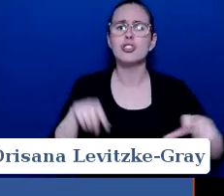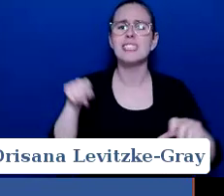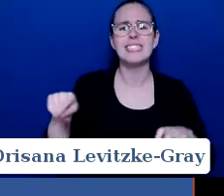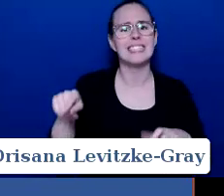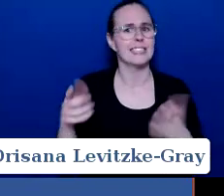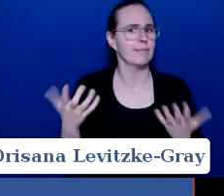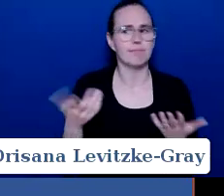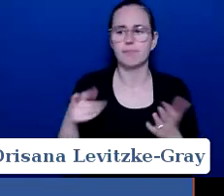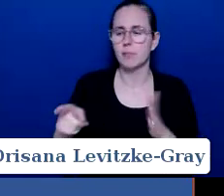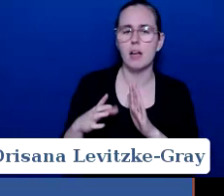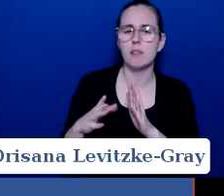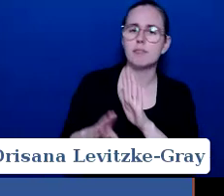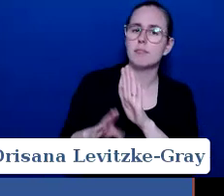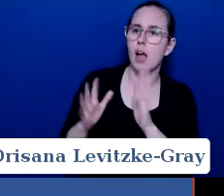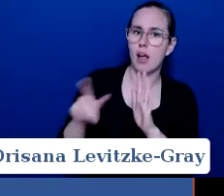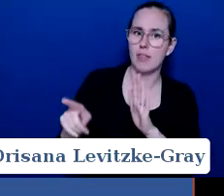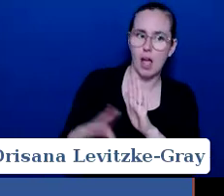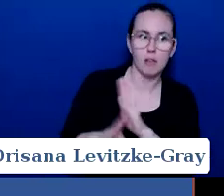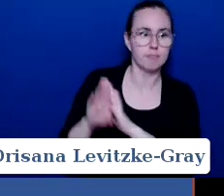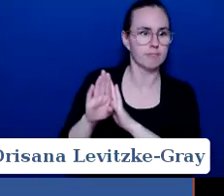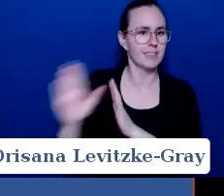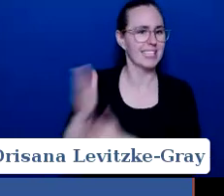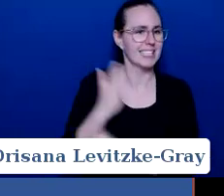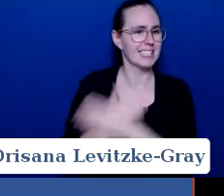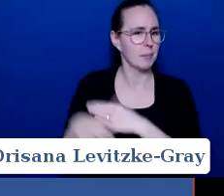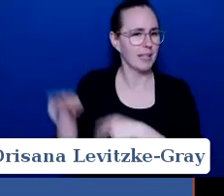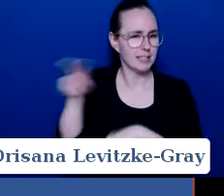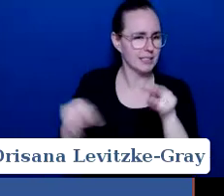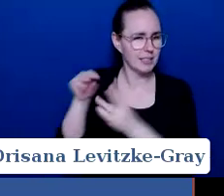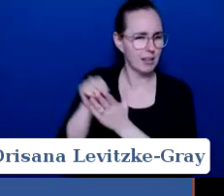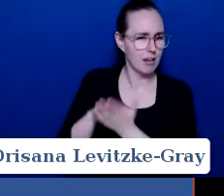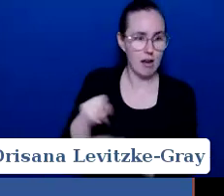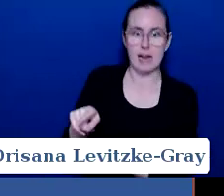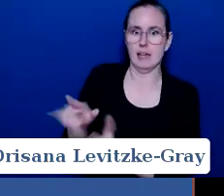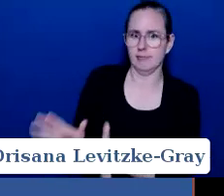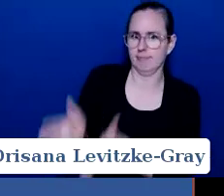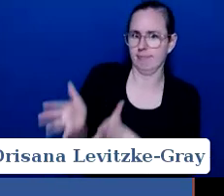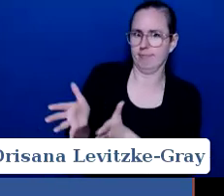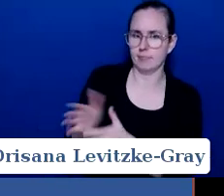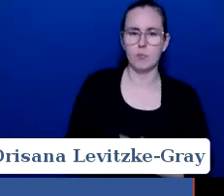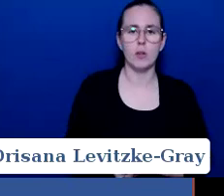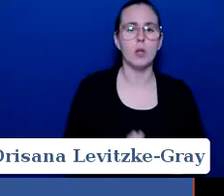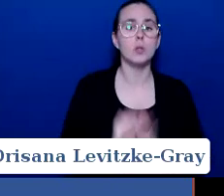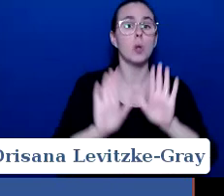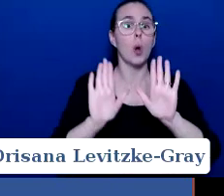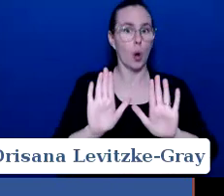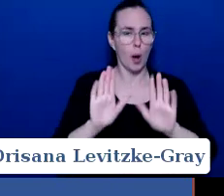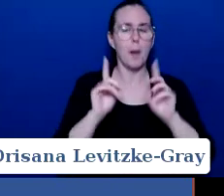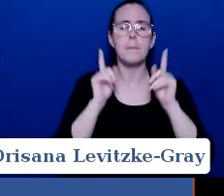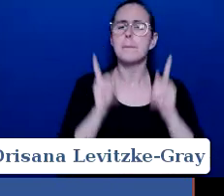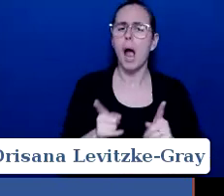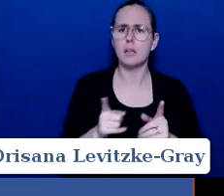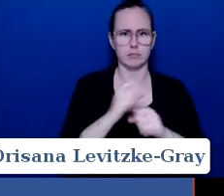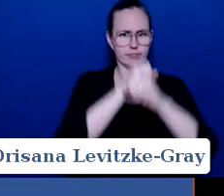is a clarification of the objective of why are we doing that. And often there is a temptation,